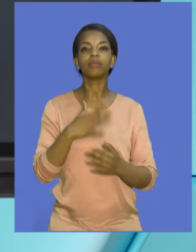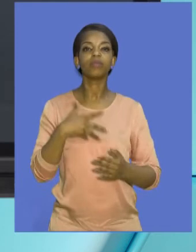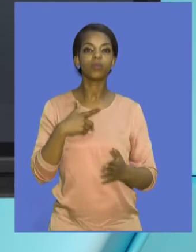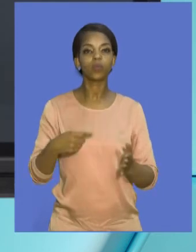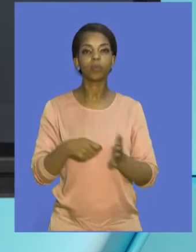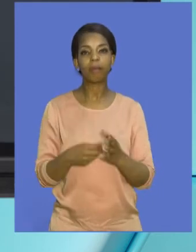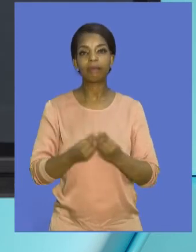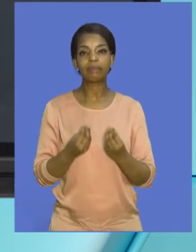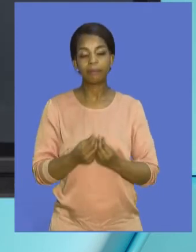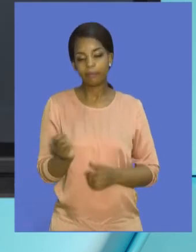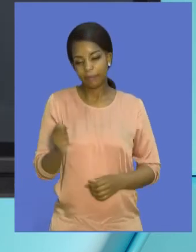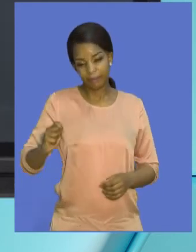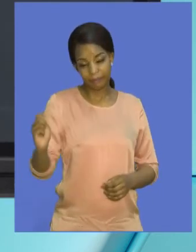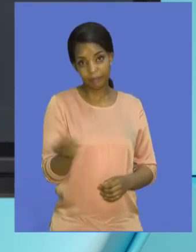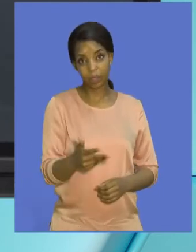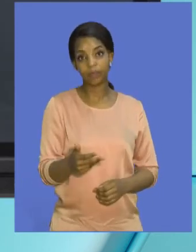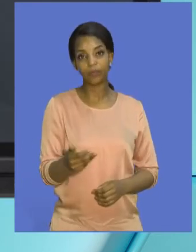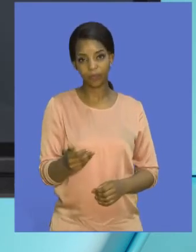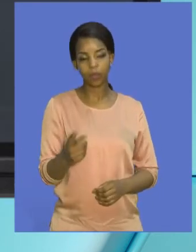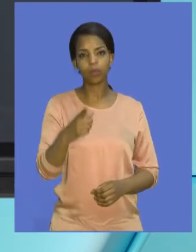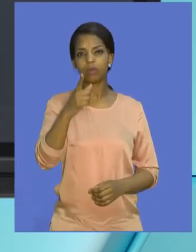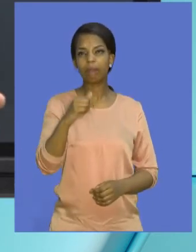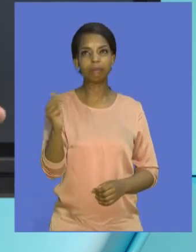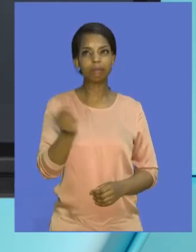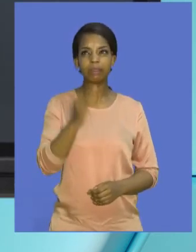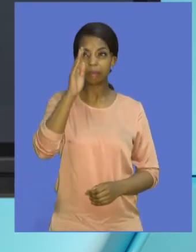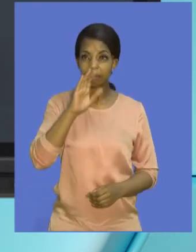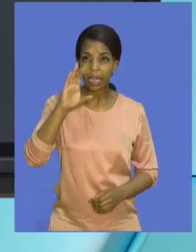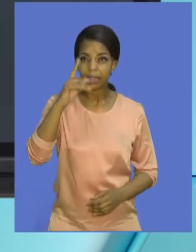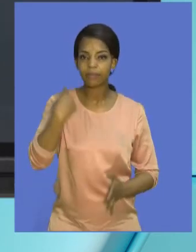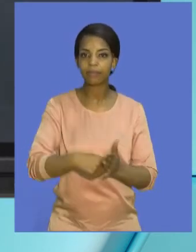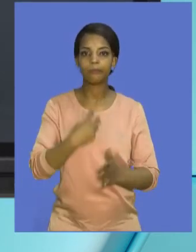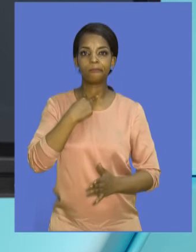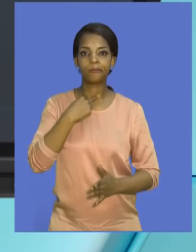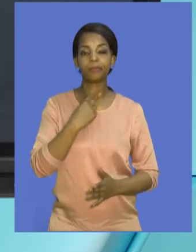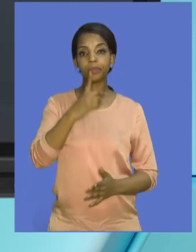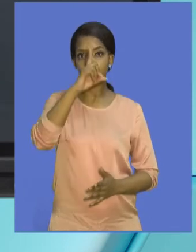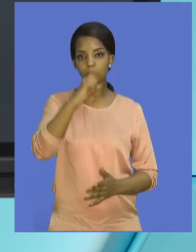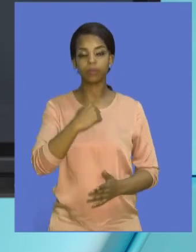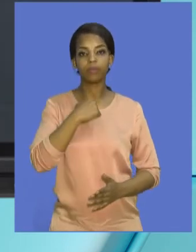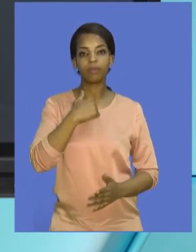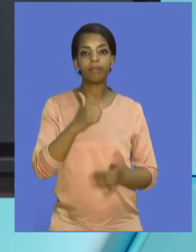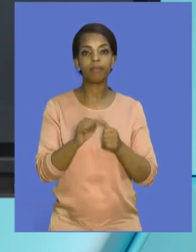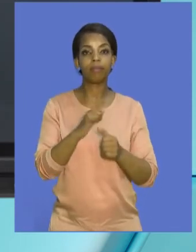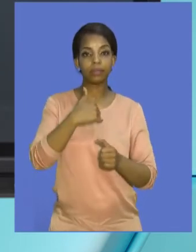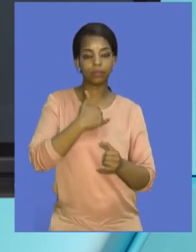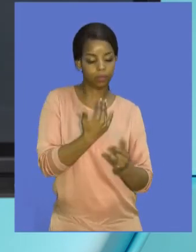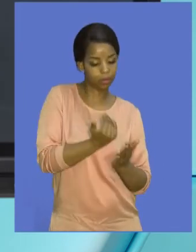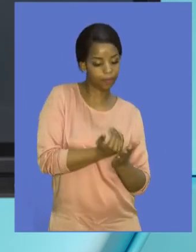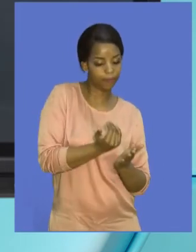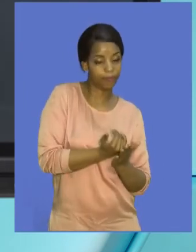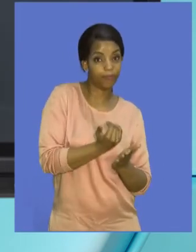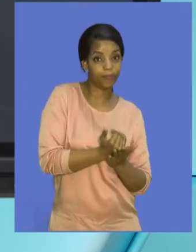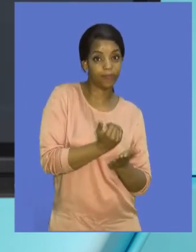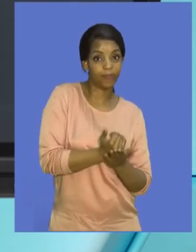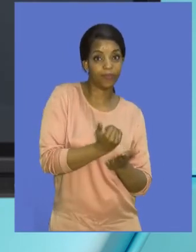expensive, and then you decide to say, instead of me maybe buying it in one go, let me save up for it for a